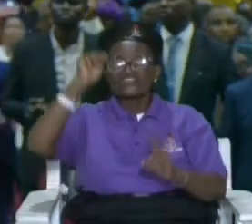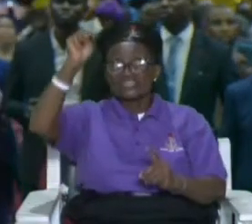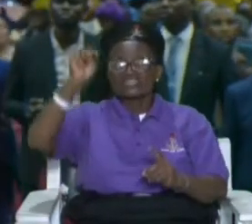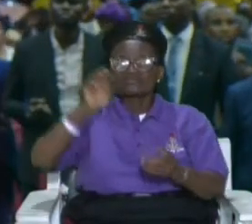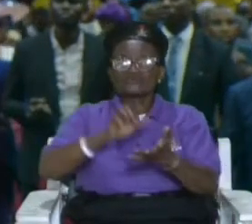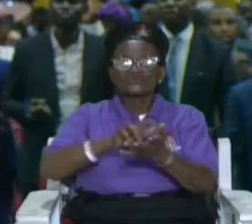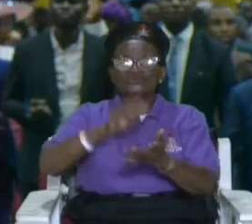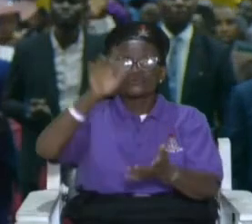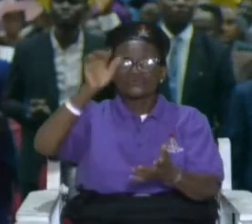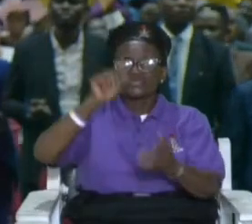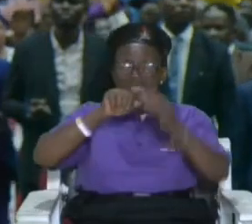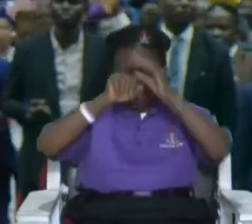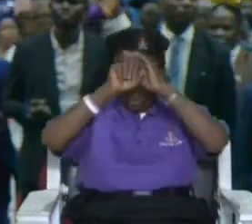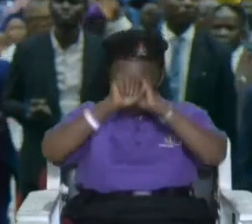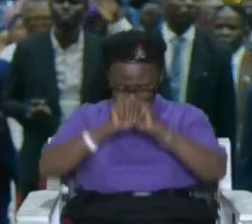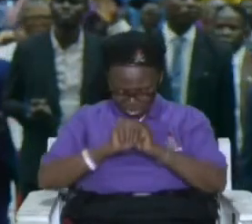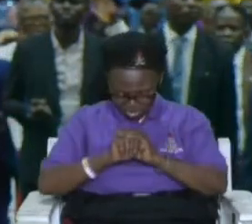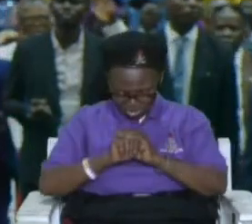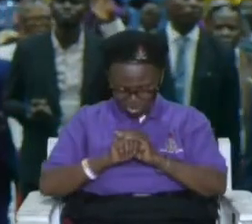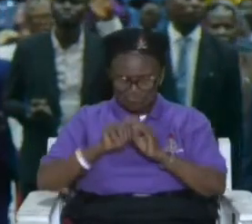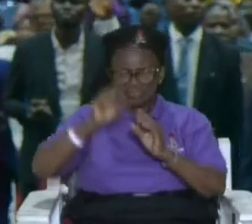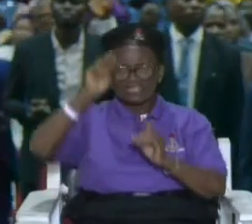worship him.